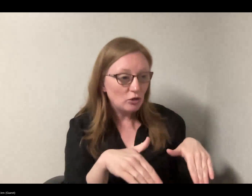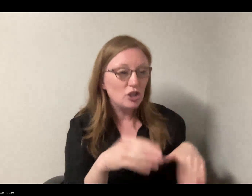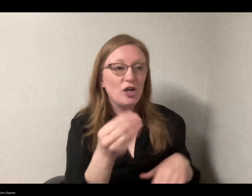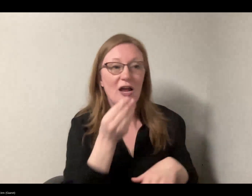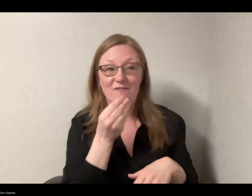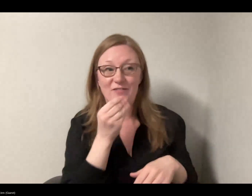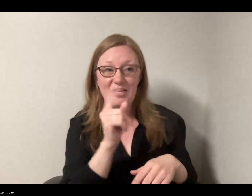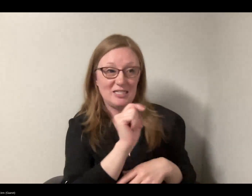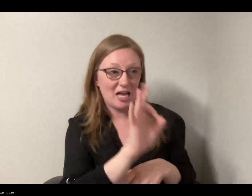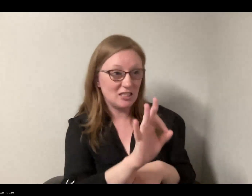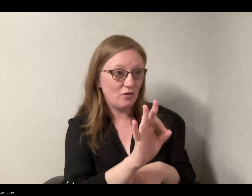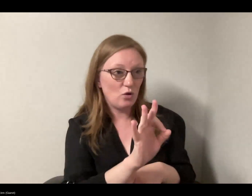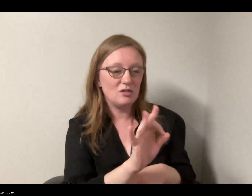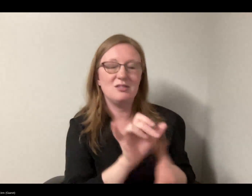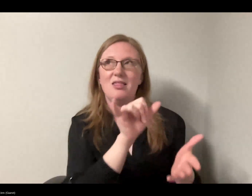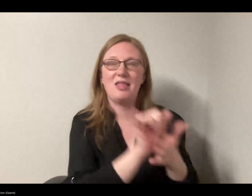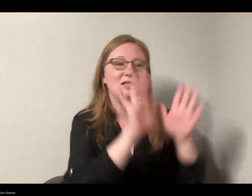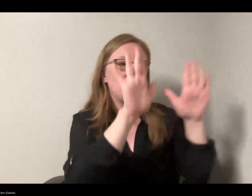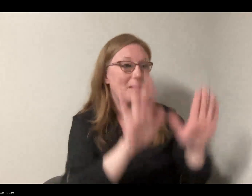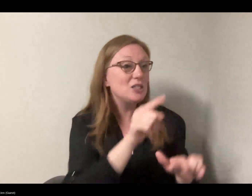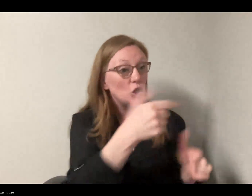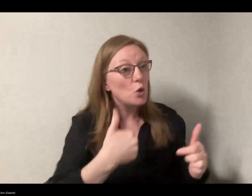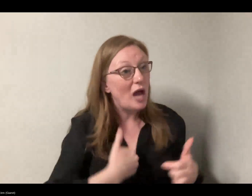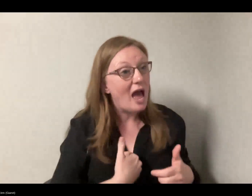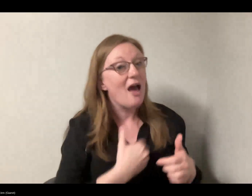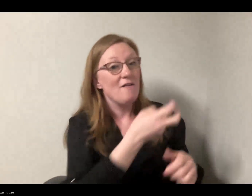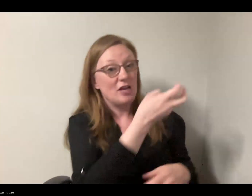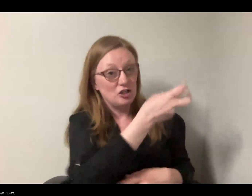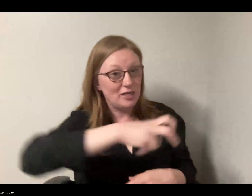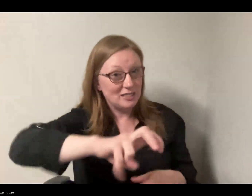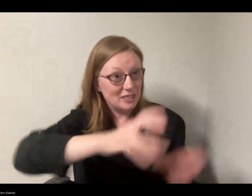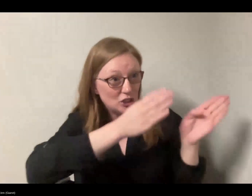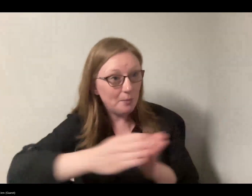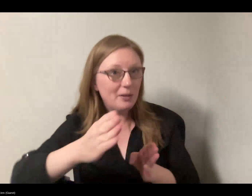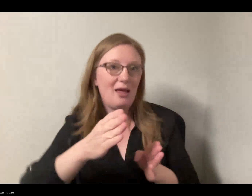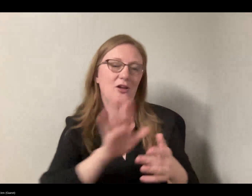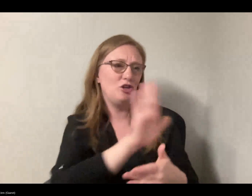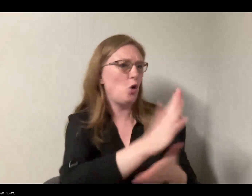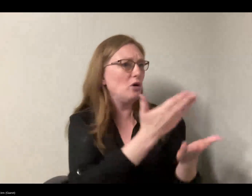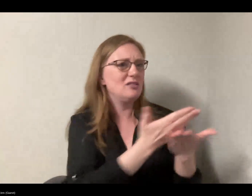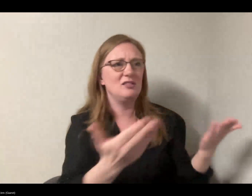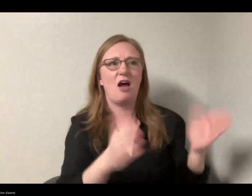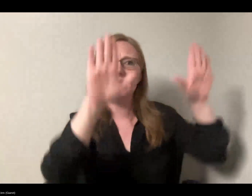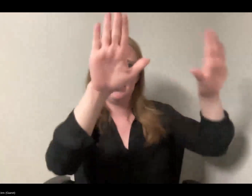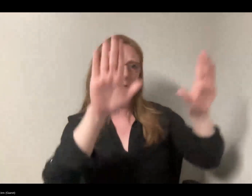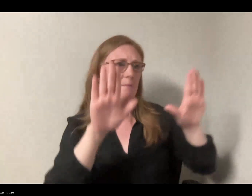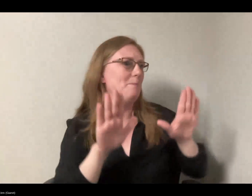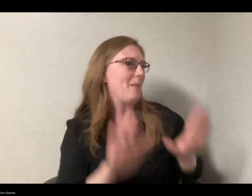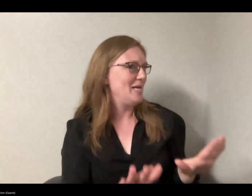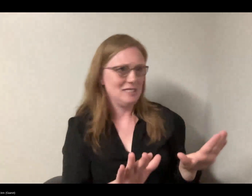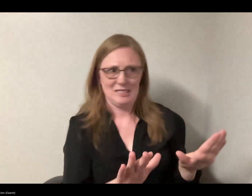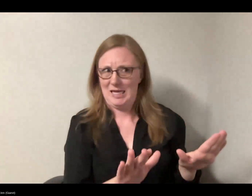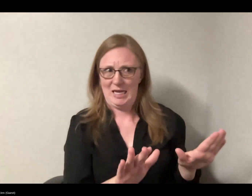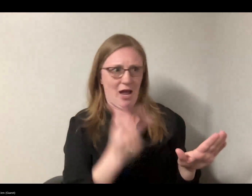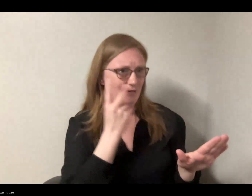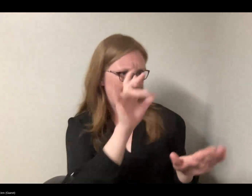got a shelter resident transition plan. This stuff is that's great.